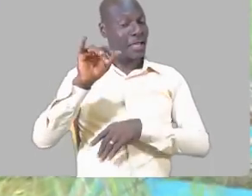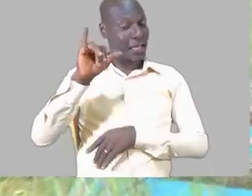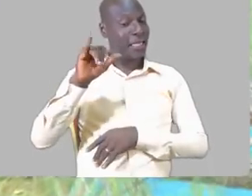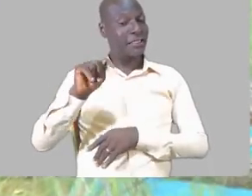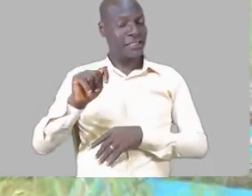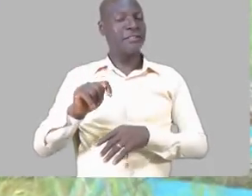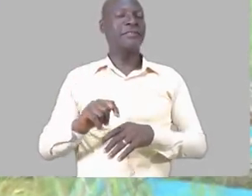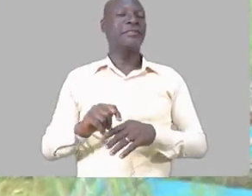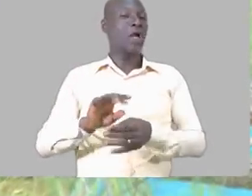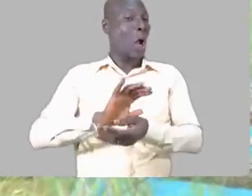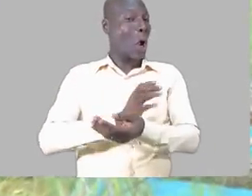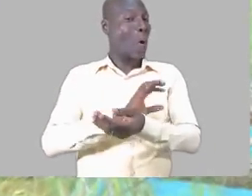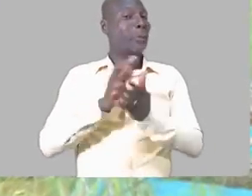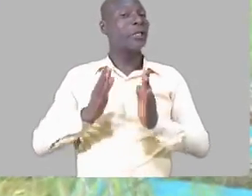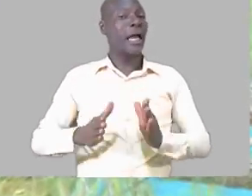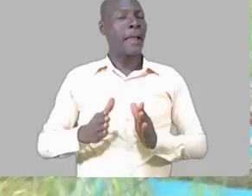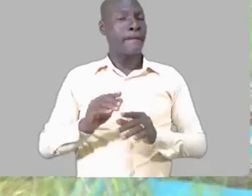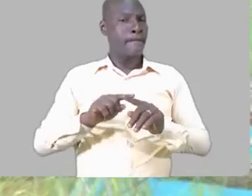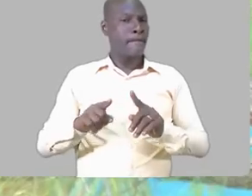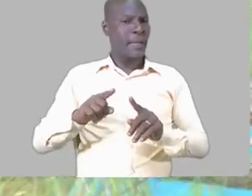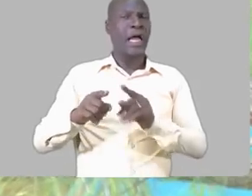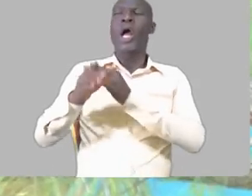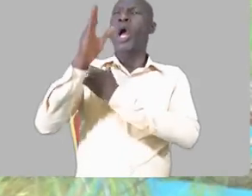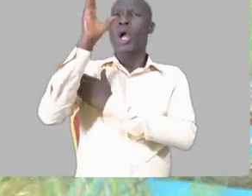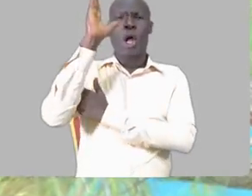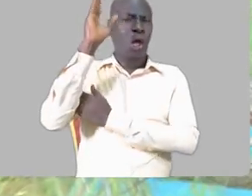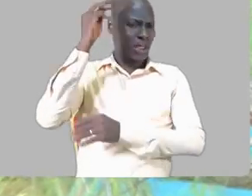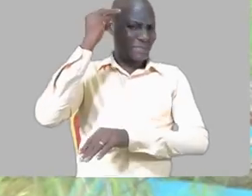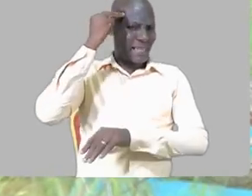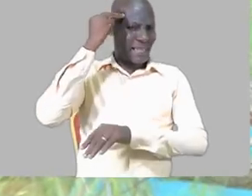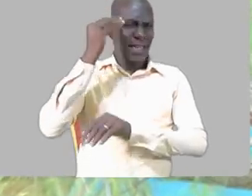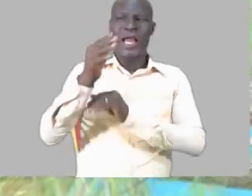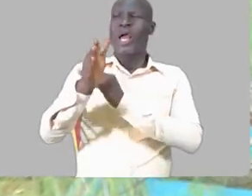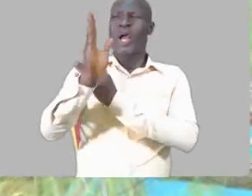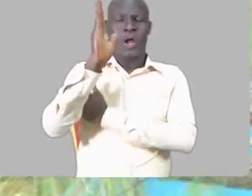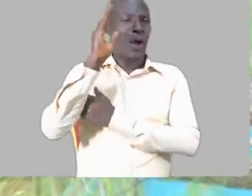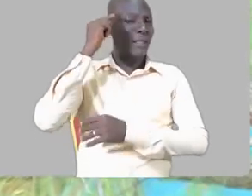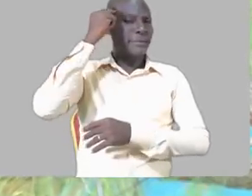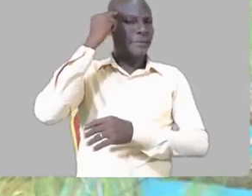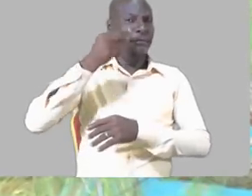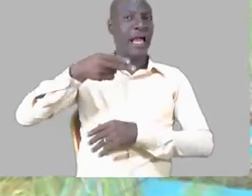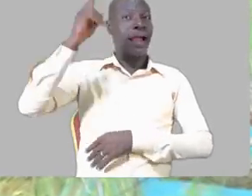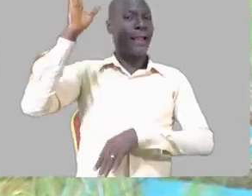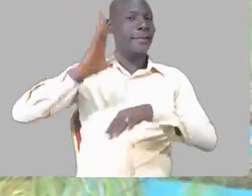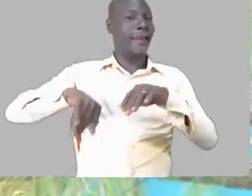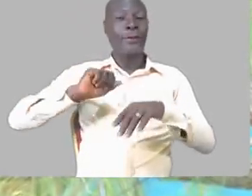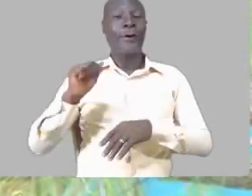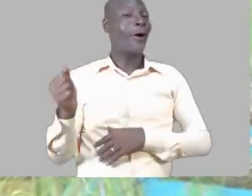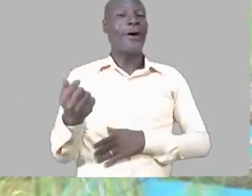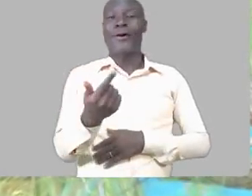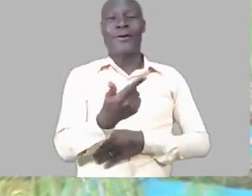set. Knowledge of the word of God supersedes all of this. So nipa